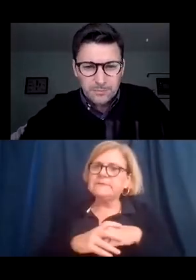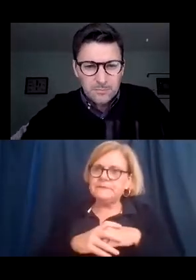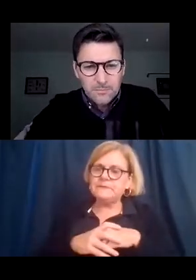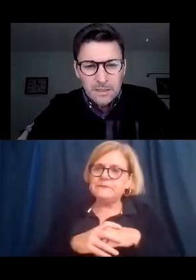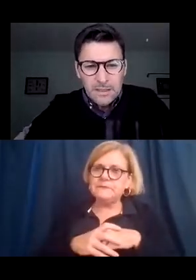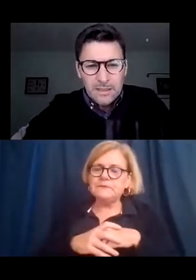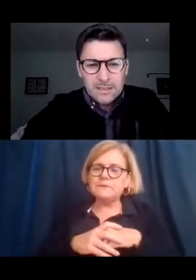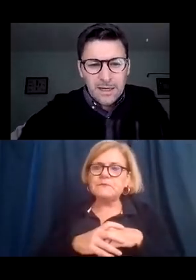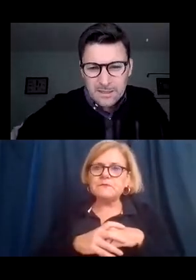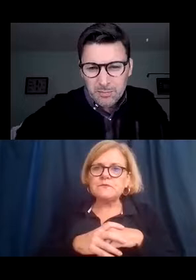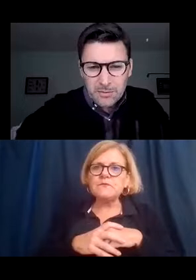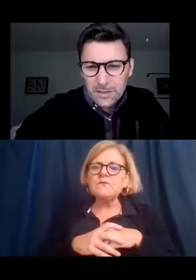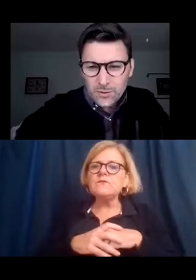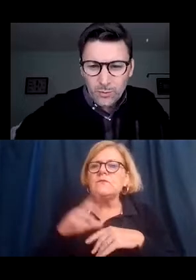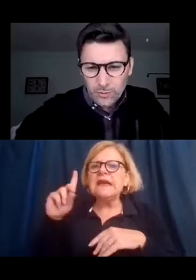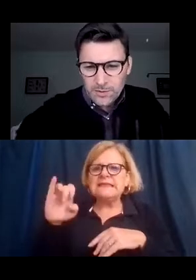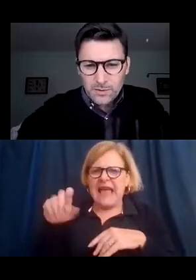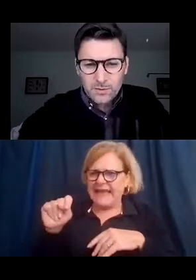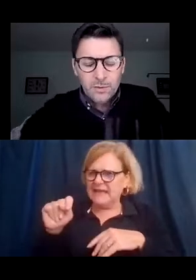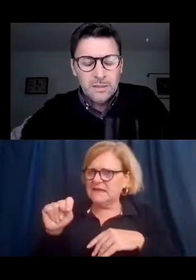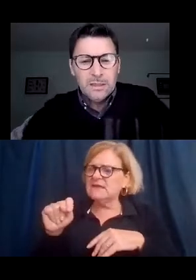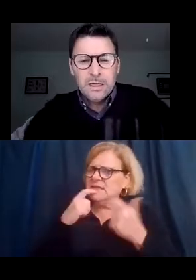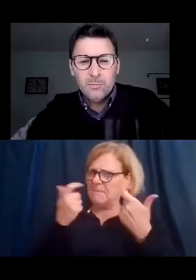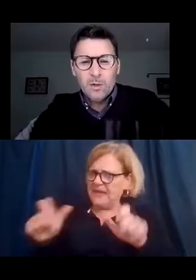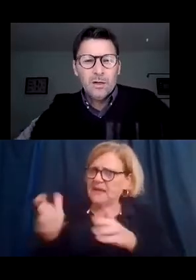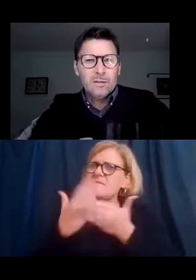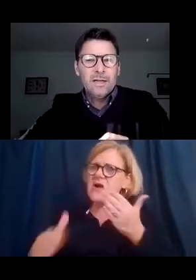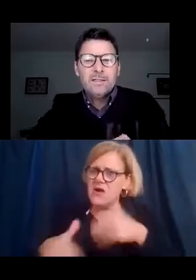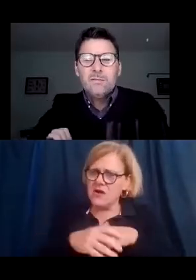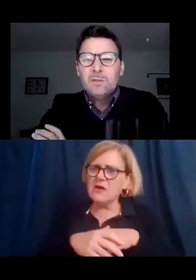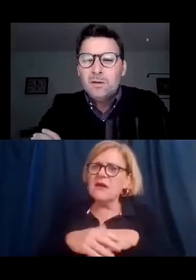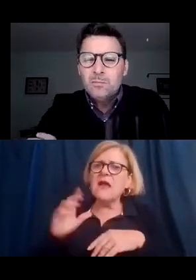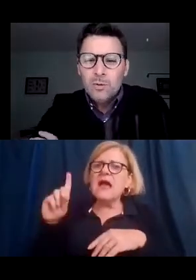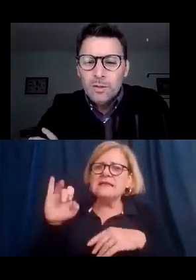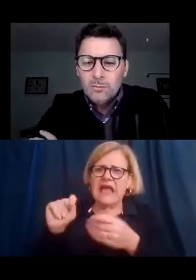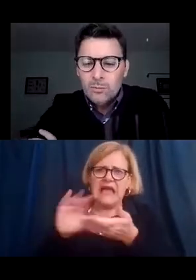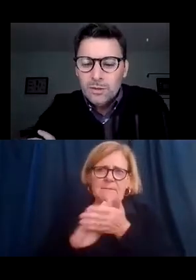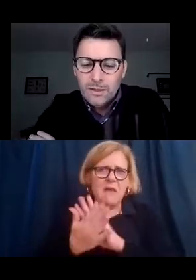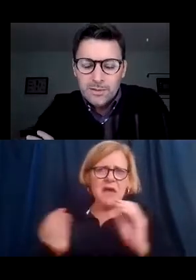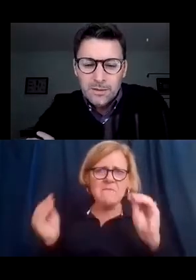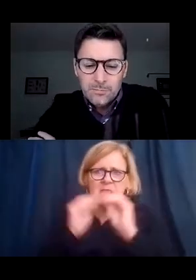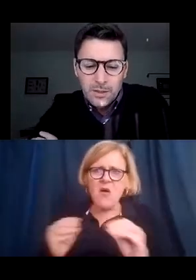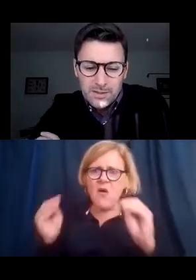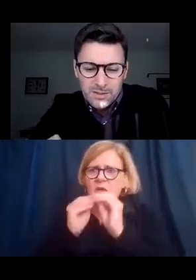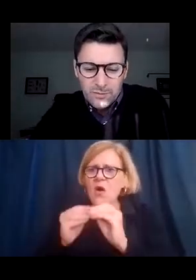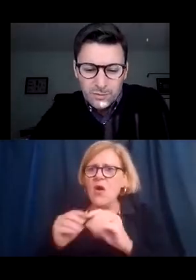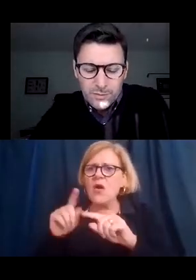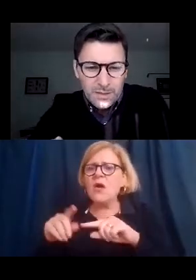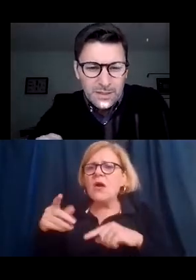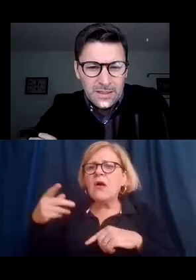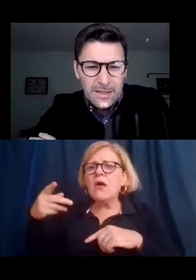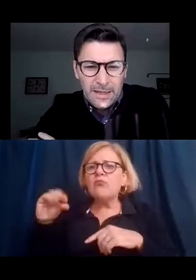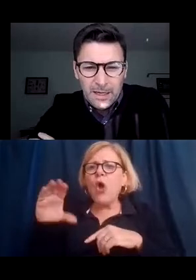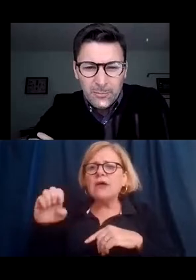vessels. Diets play a major role in this too. Our diets have become more and more reliant on processed